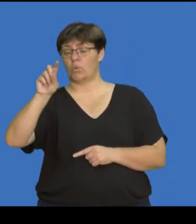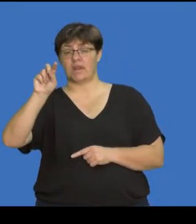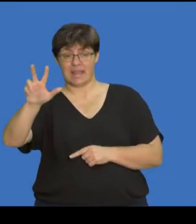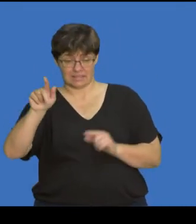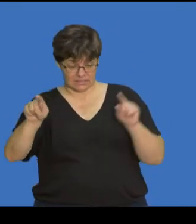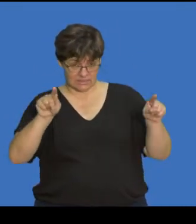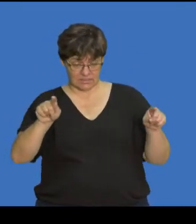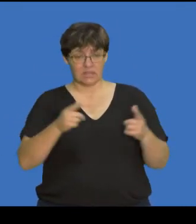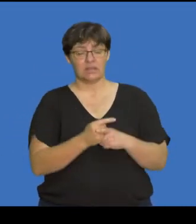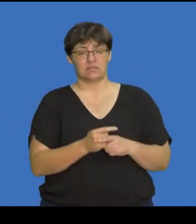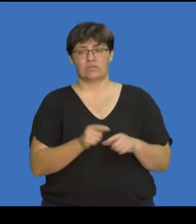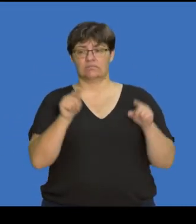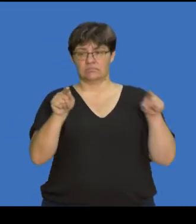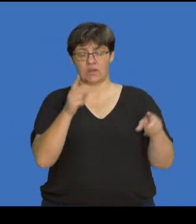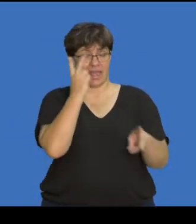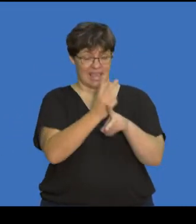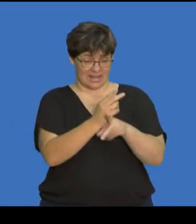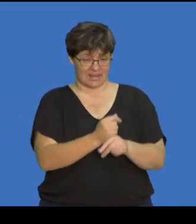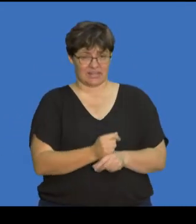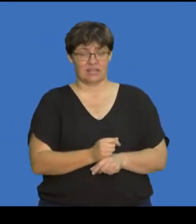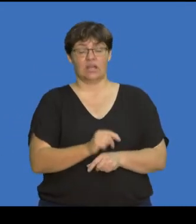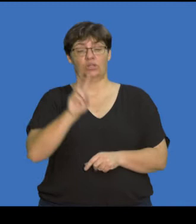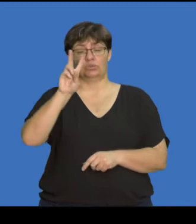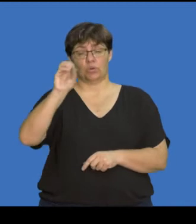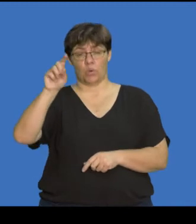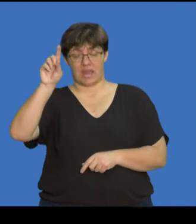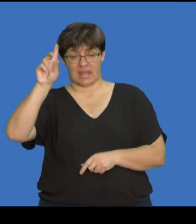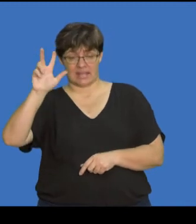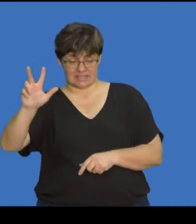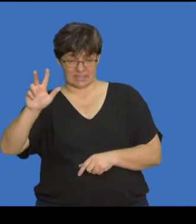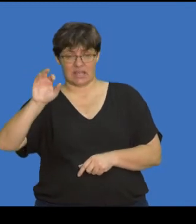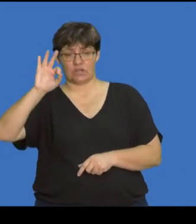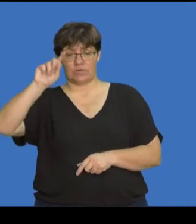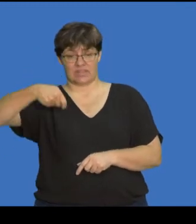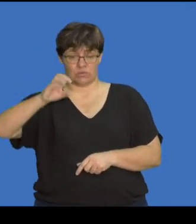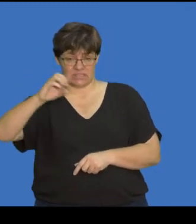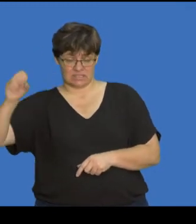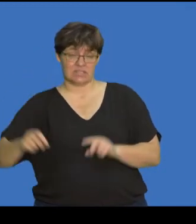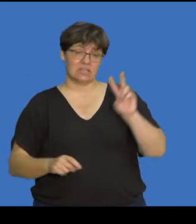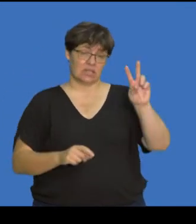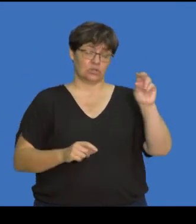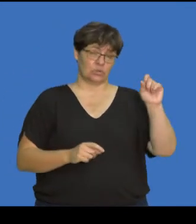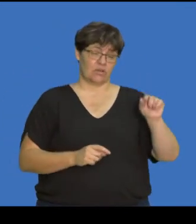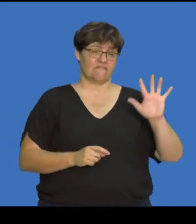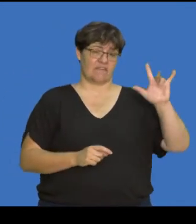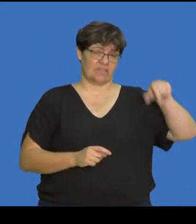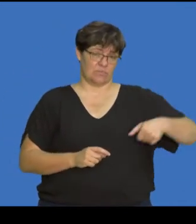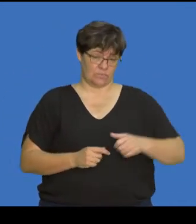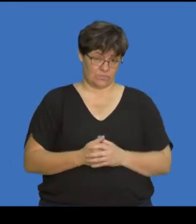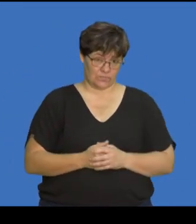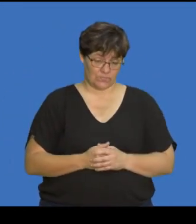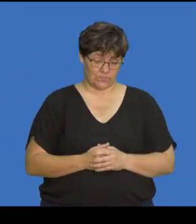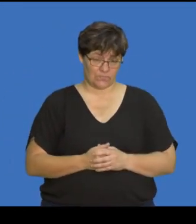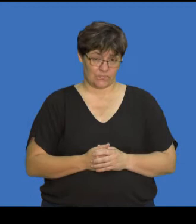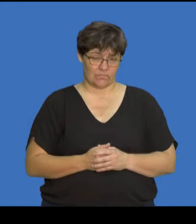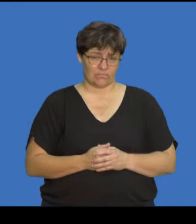sorry. Let's do that again. In 2018, 3,000. In 2019, 5,000. Look at my